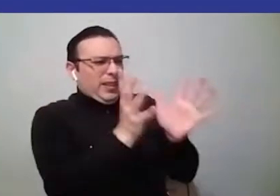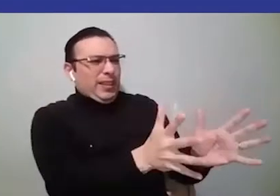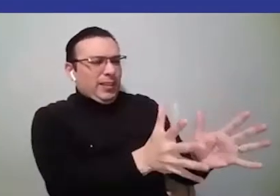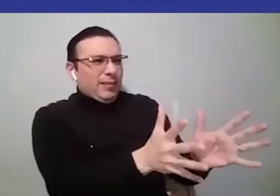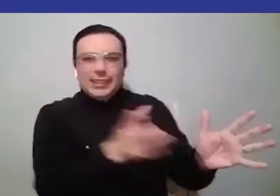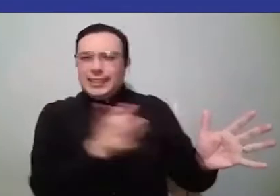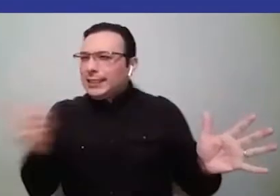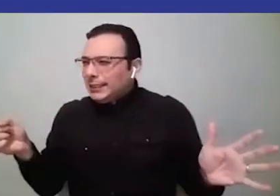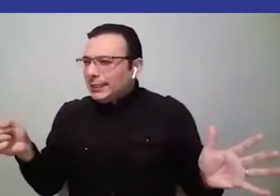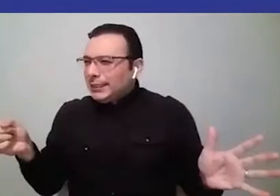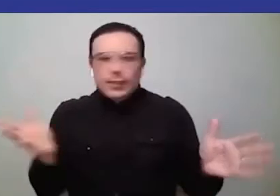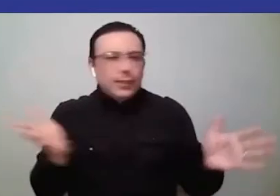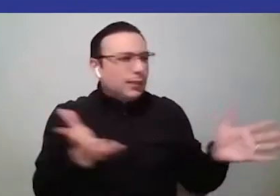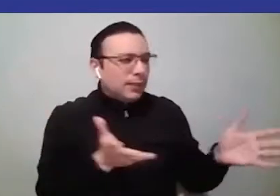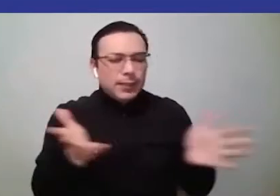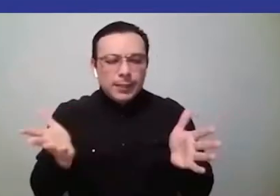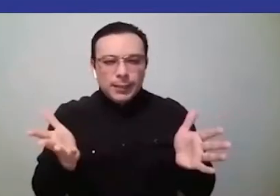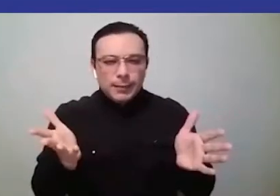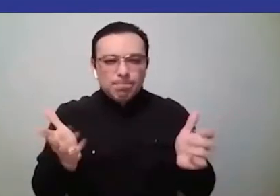And